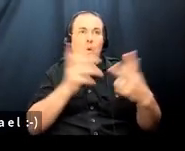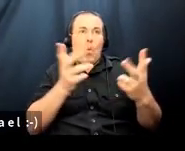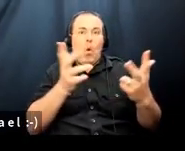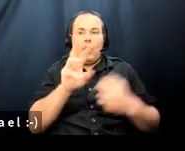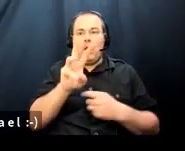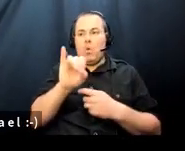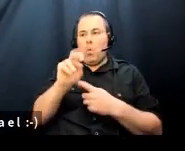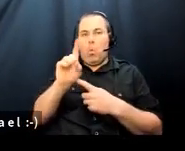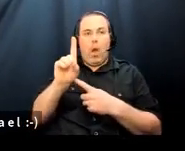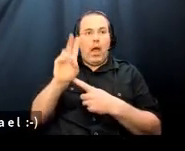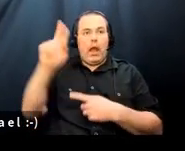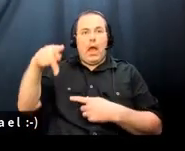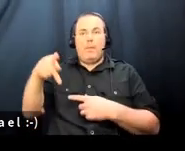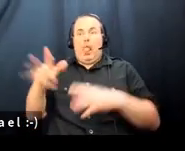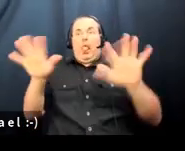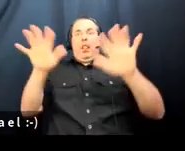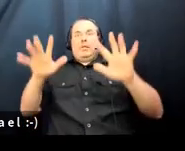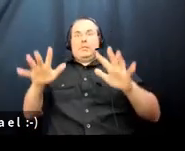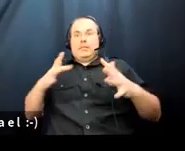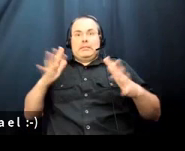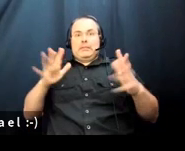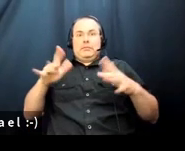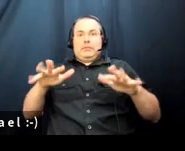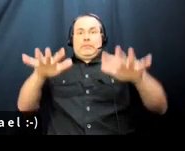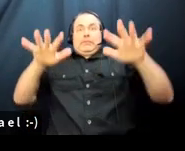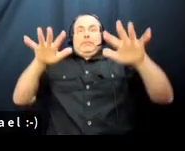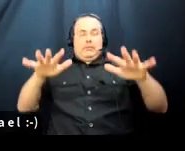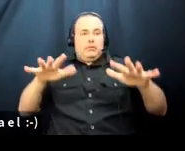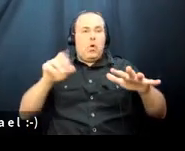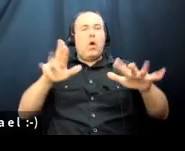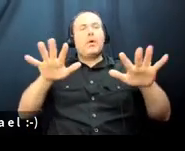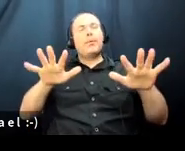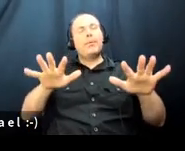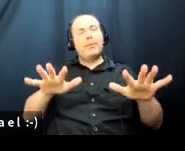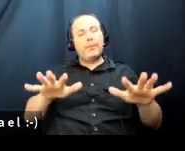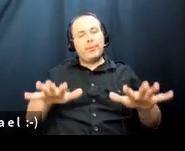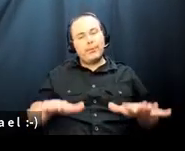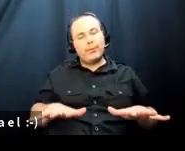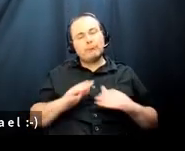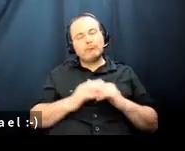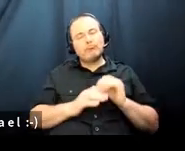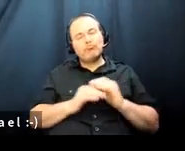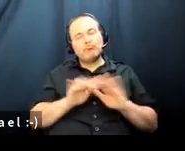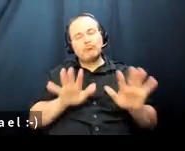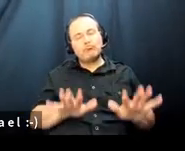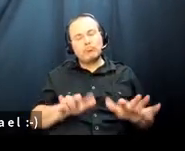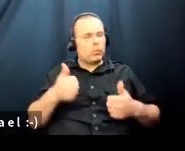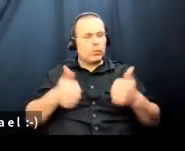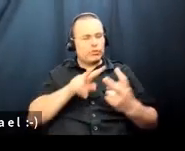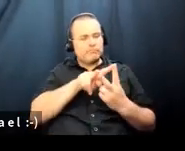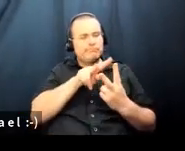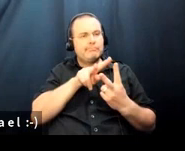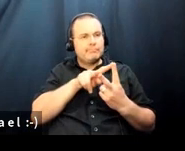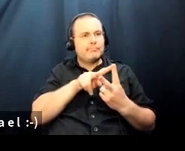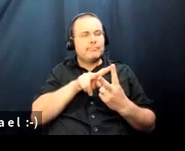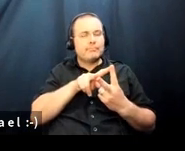all of us were born with the ability to self-soothe. But many of the activities that we use